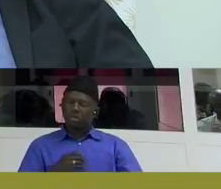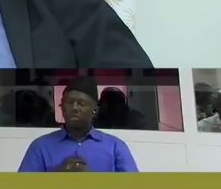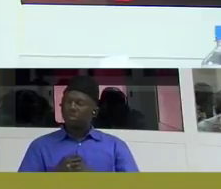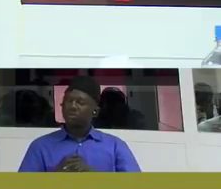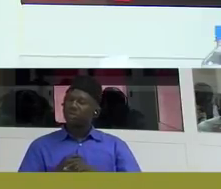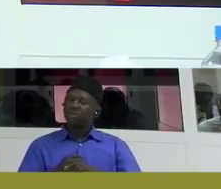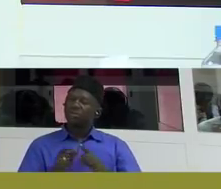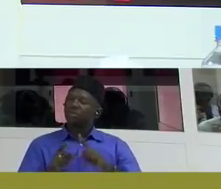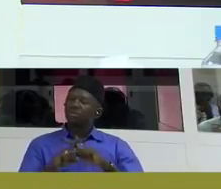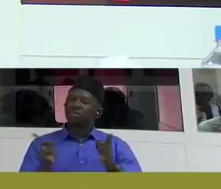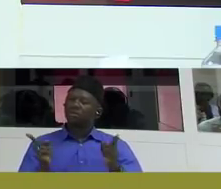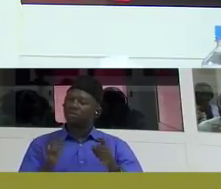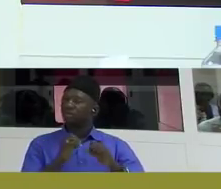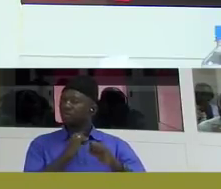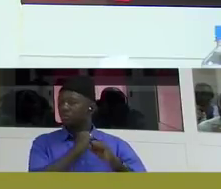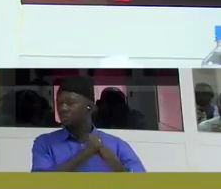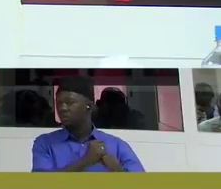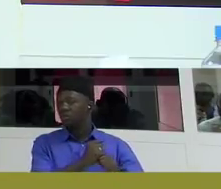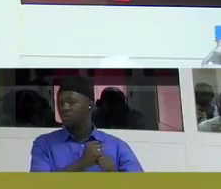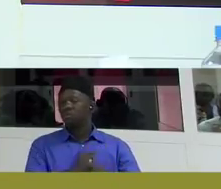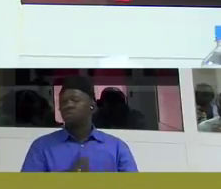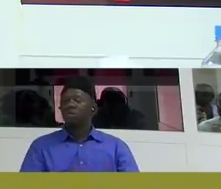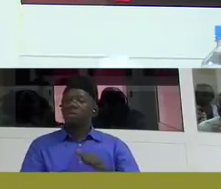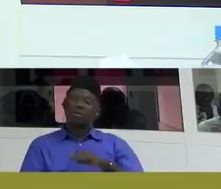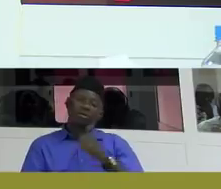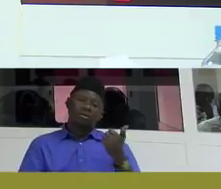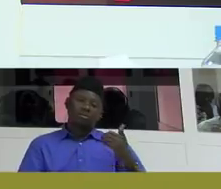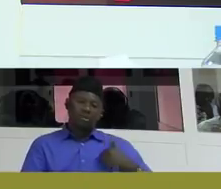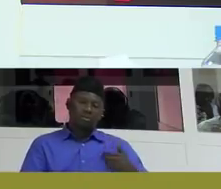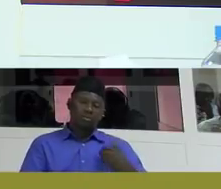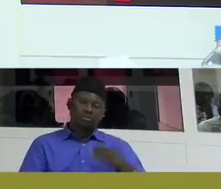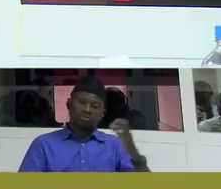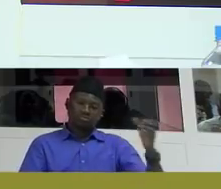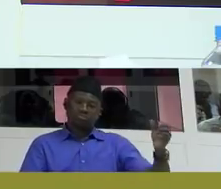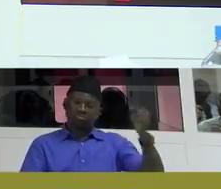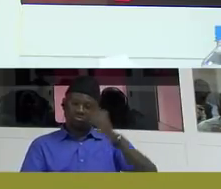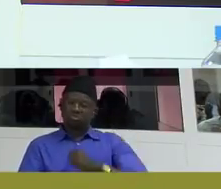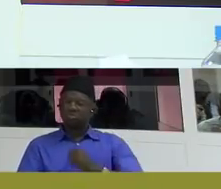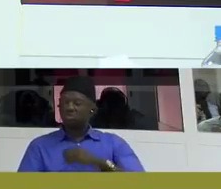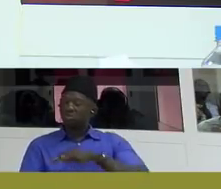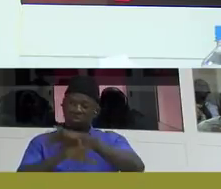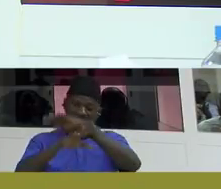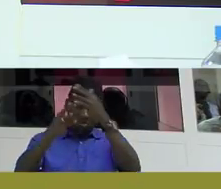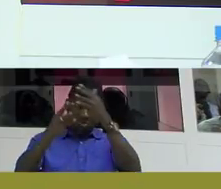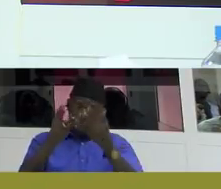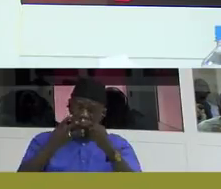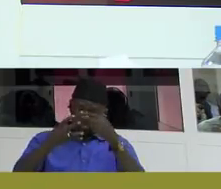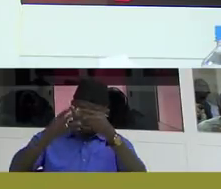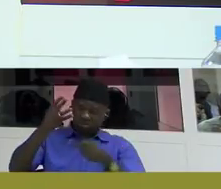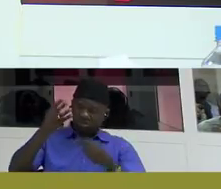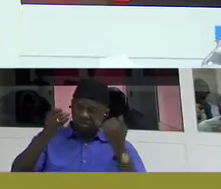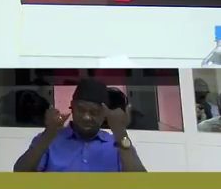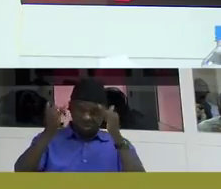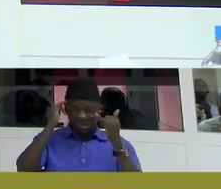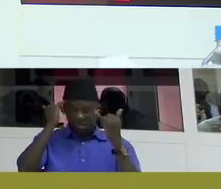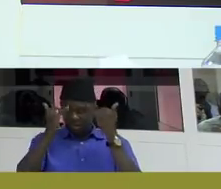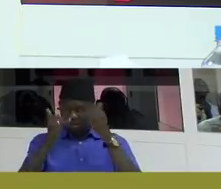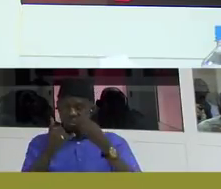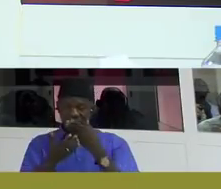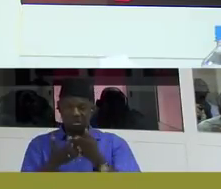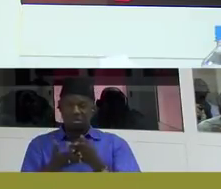And the people who brought in all those ideas, as I said, it started in the